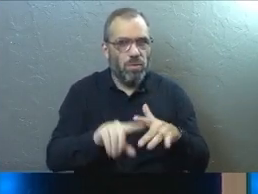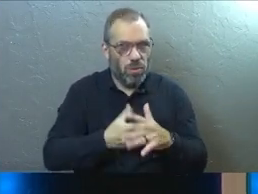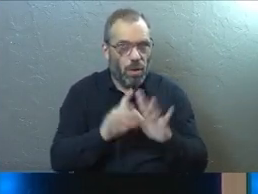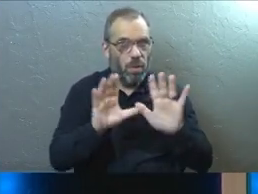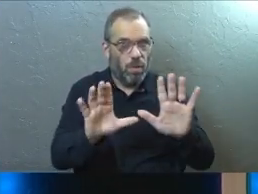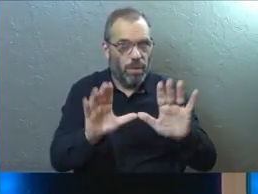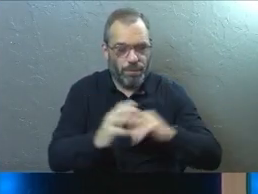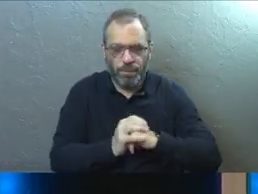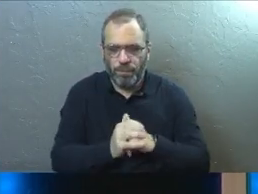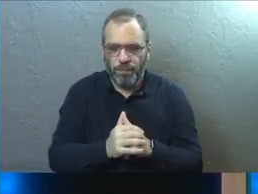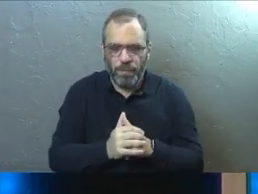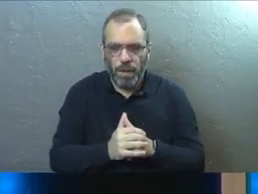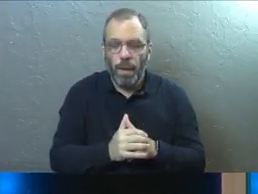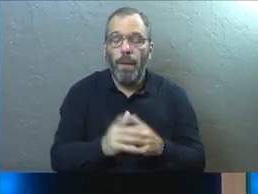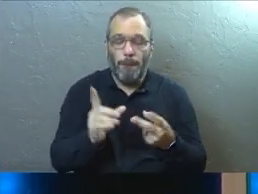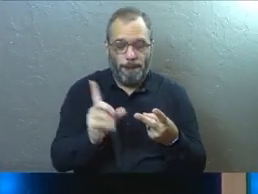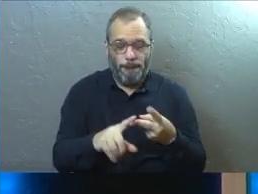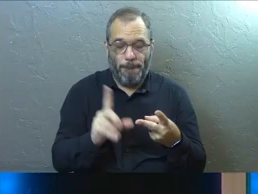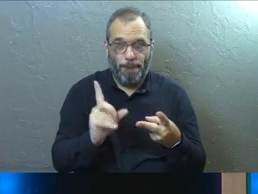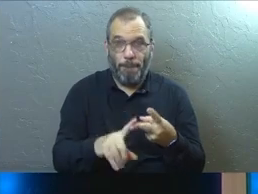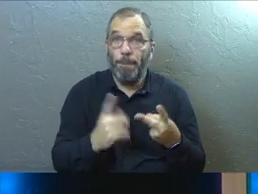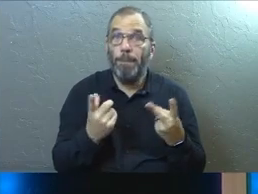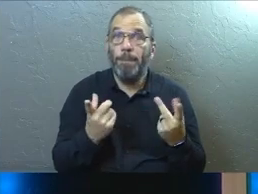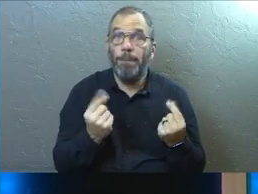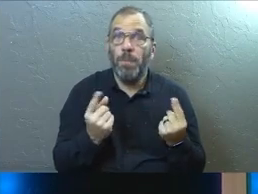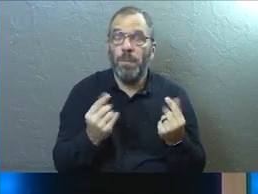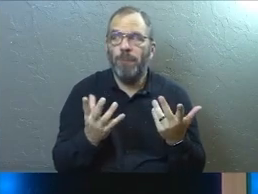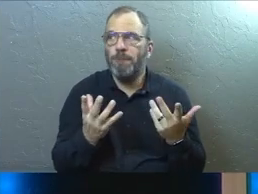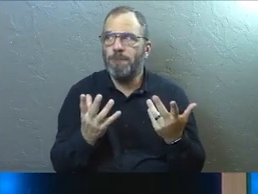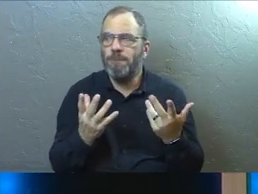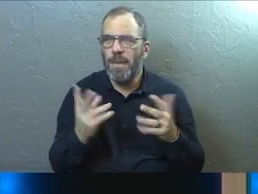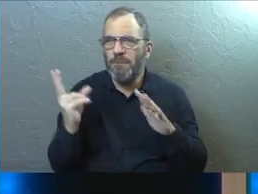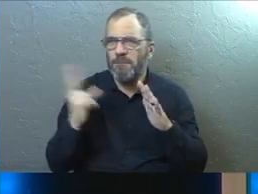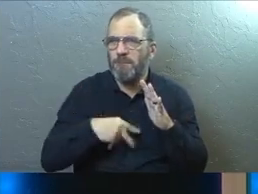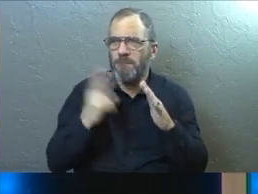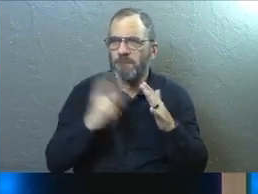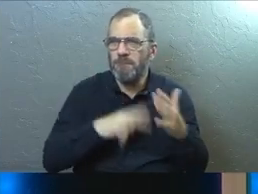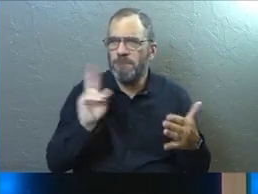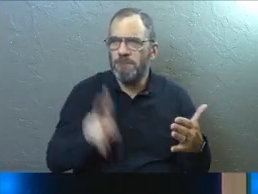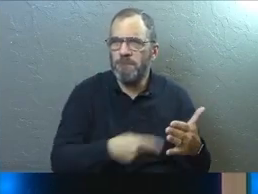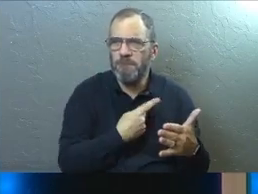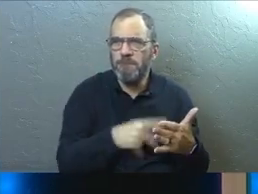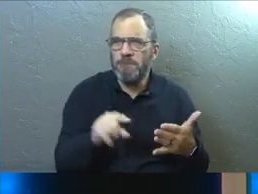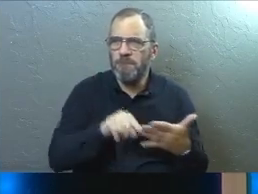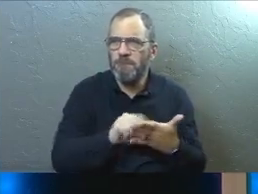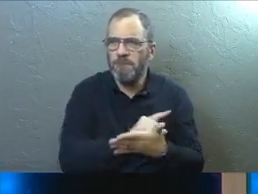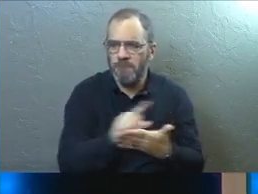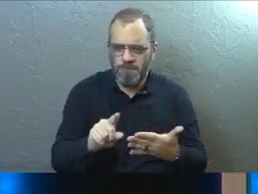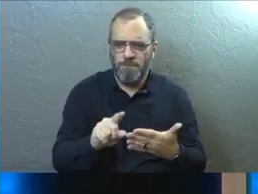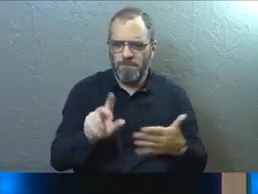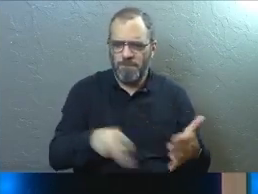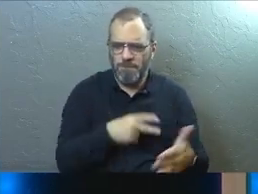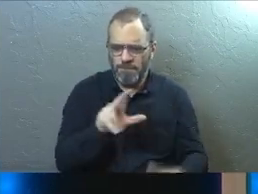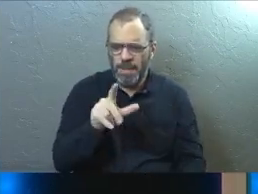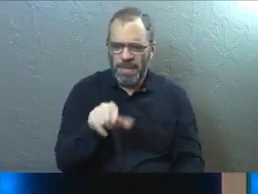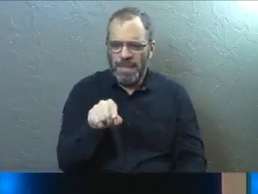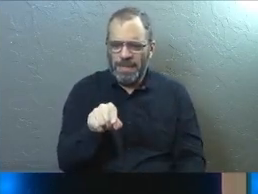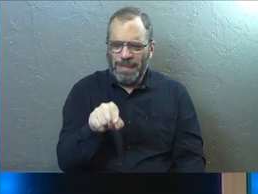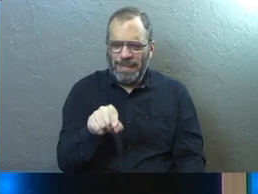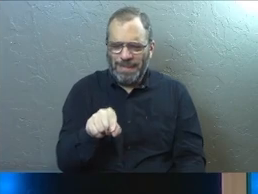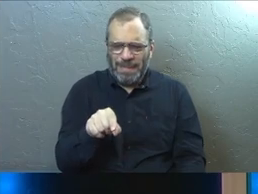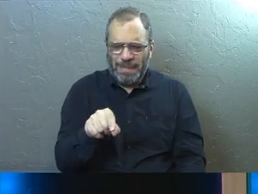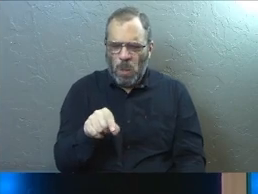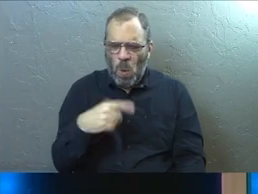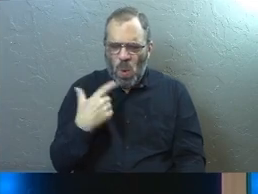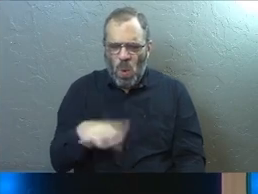into that in just a second. But what I also want for us to do, and as I've been reading this psalm this week quite a lot, there's so